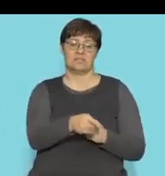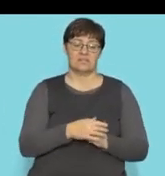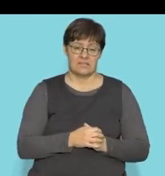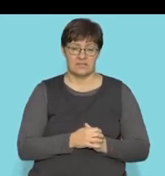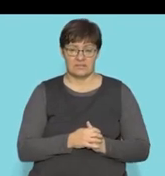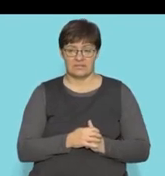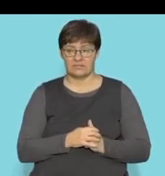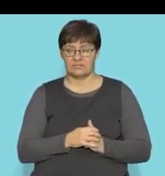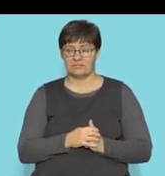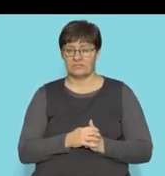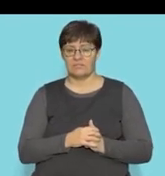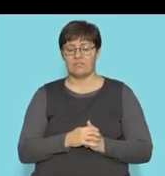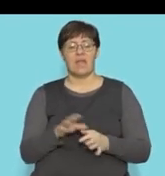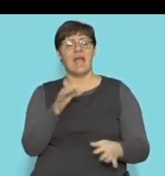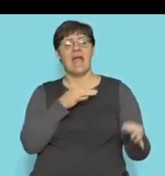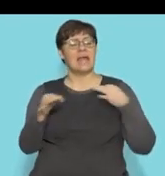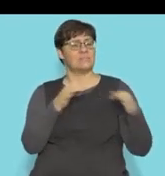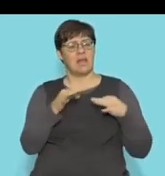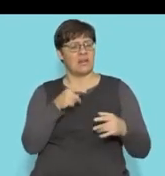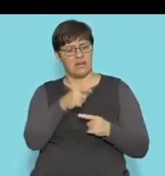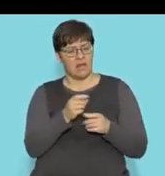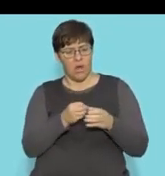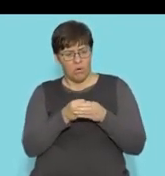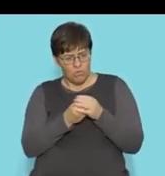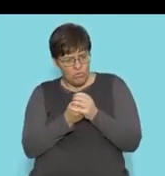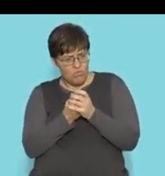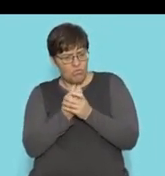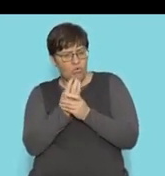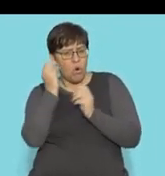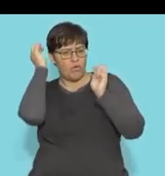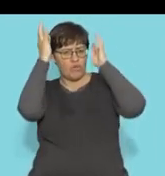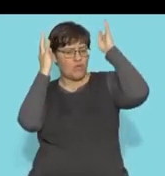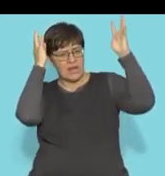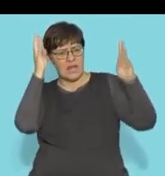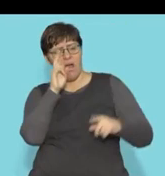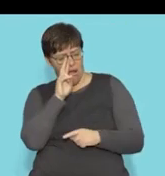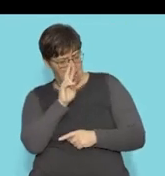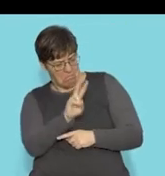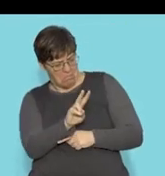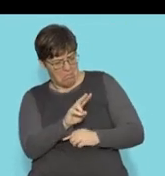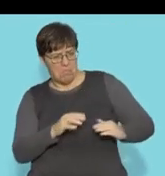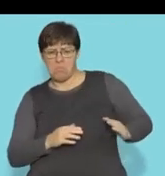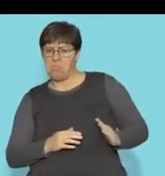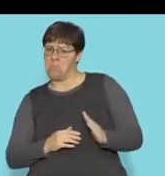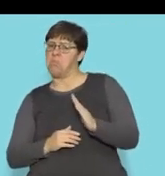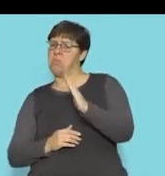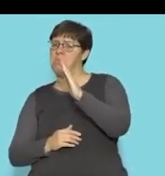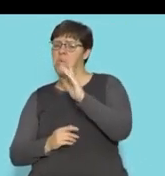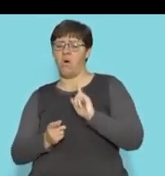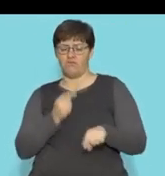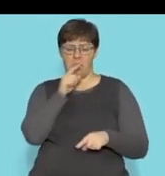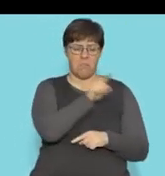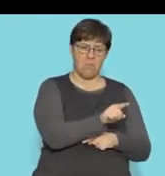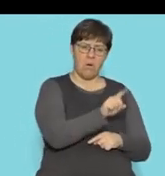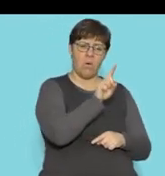most. Explain why the population growth curve of the reindeer looked the way it did